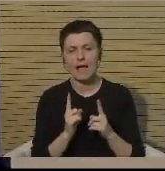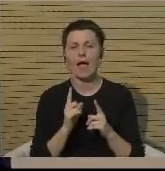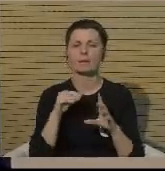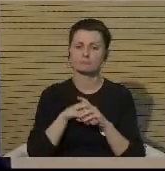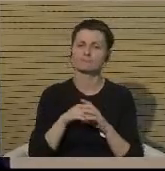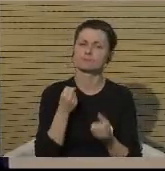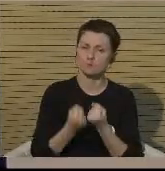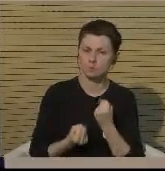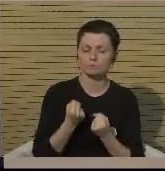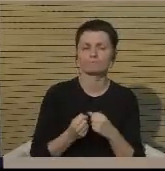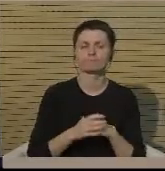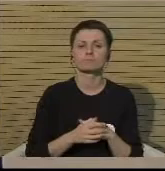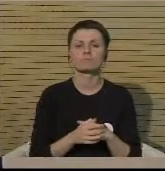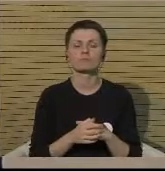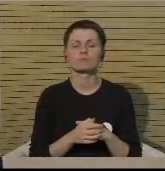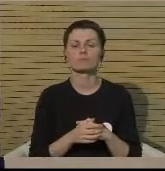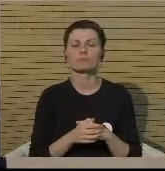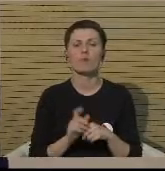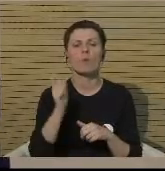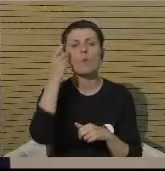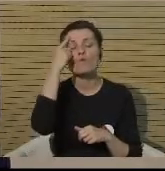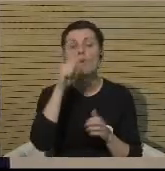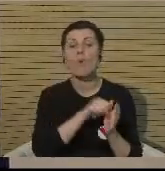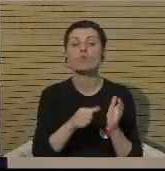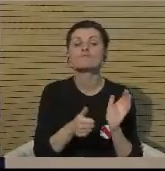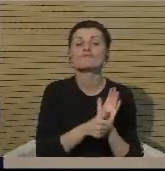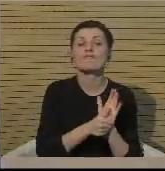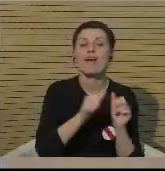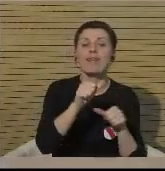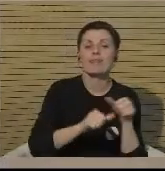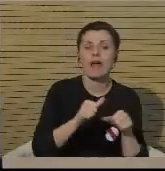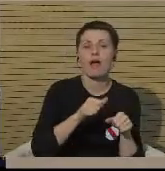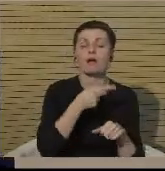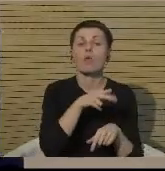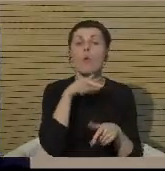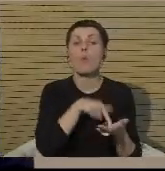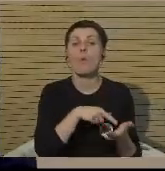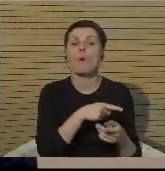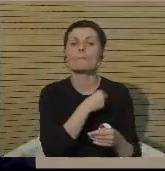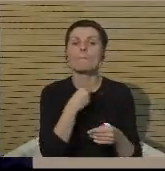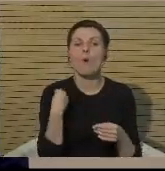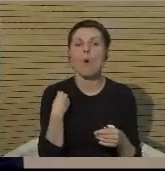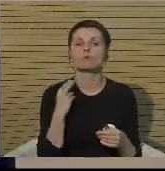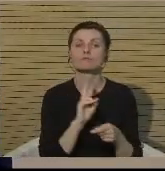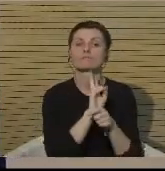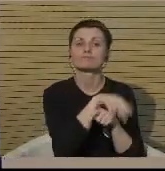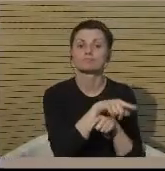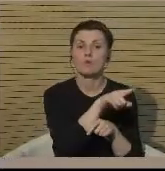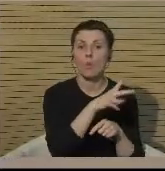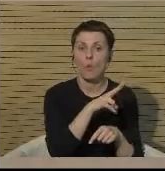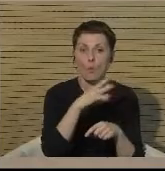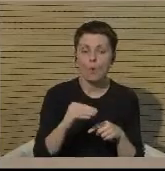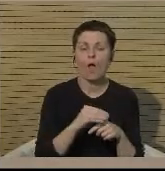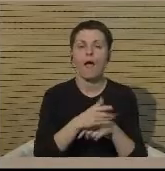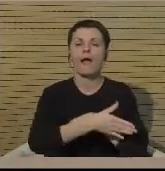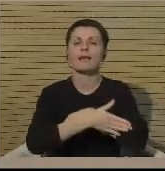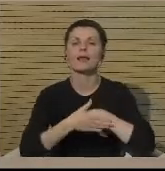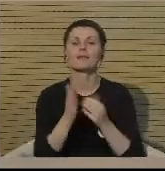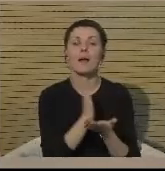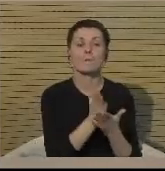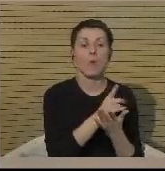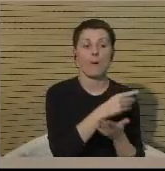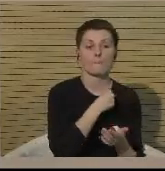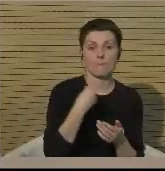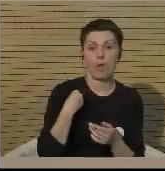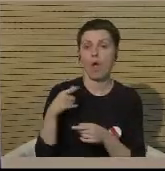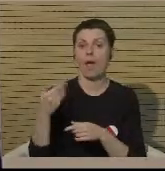Michał Karapuda, director of Department of Culture. For 16 years, particularly Poland, when it